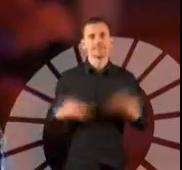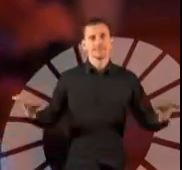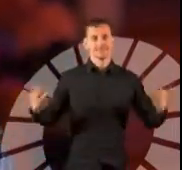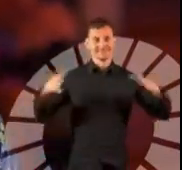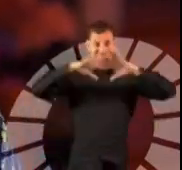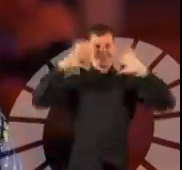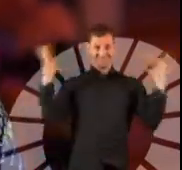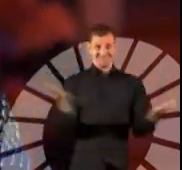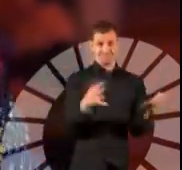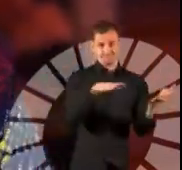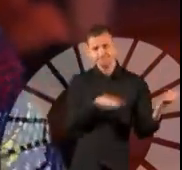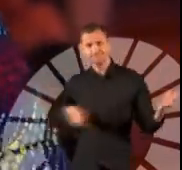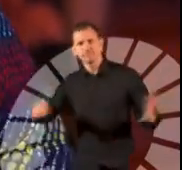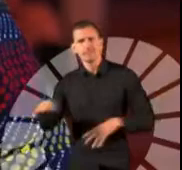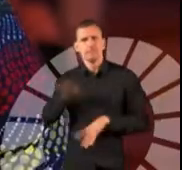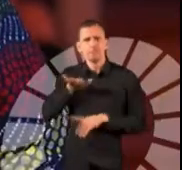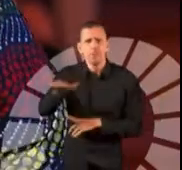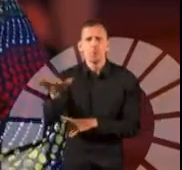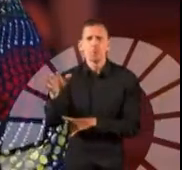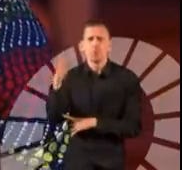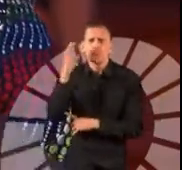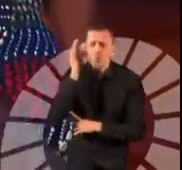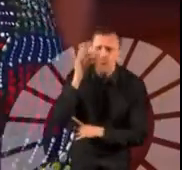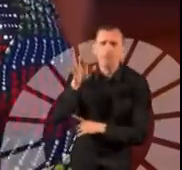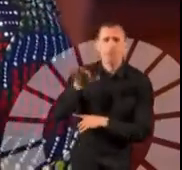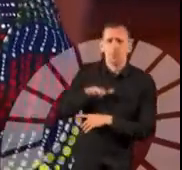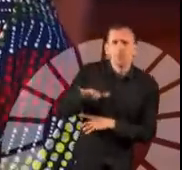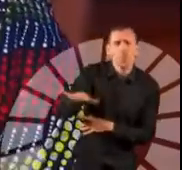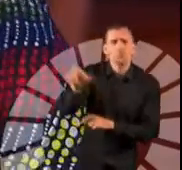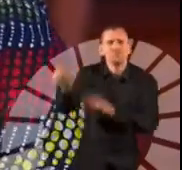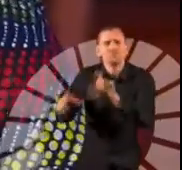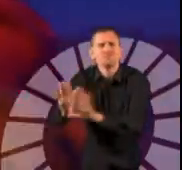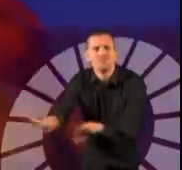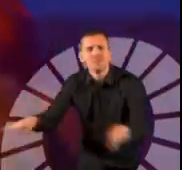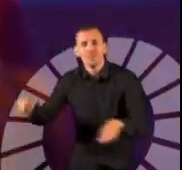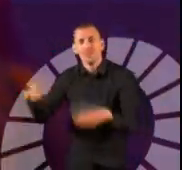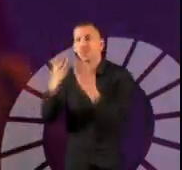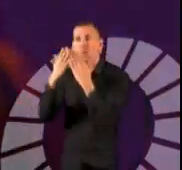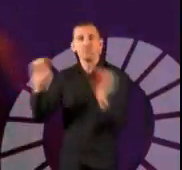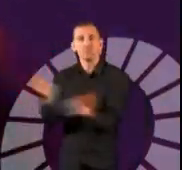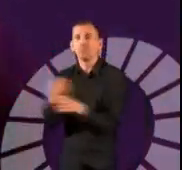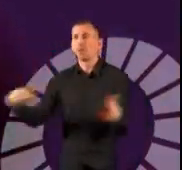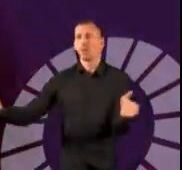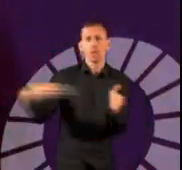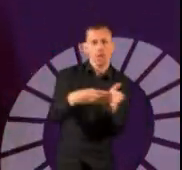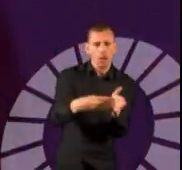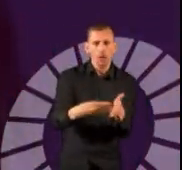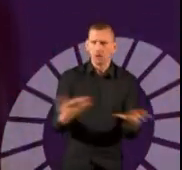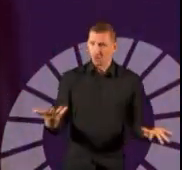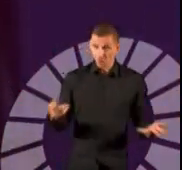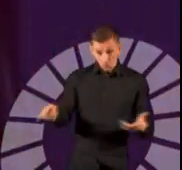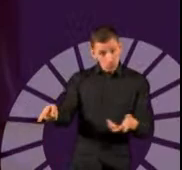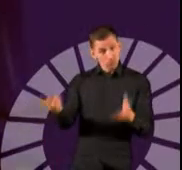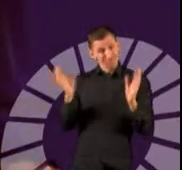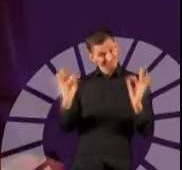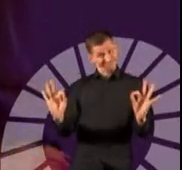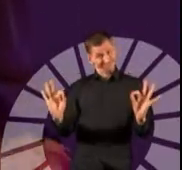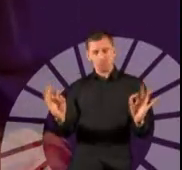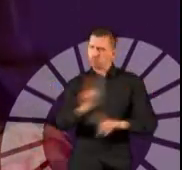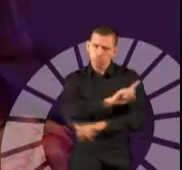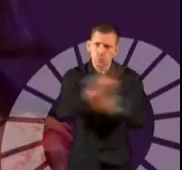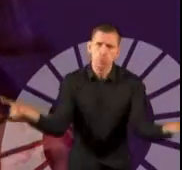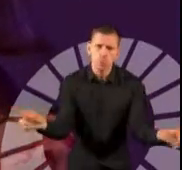post-COVID-19. Millions of girls have been exposed to teenage pregnancy, have been pushed into childhood labor, and have been exposed to early childhood marriages. This